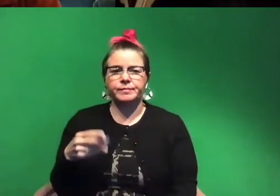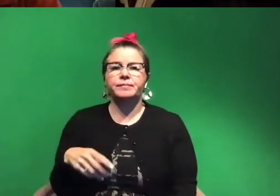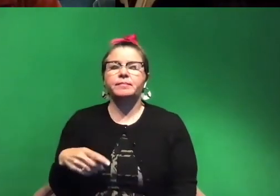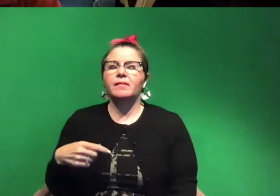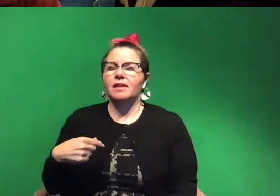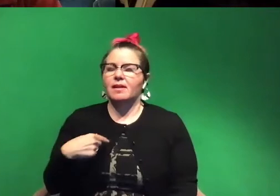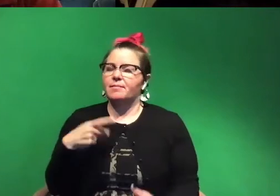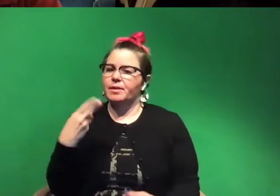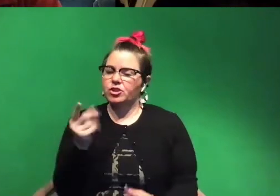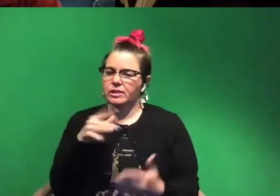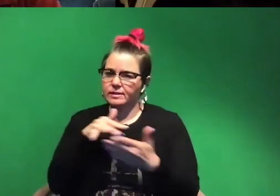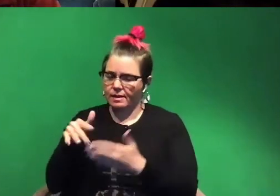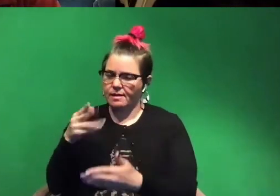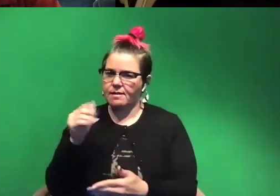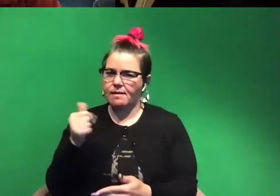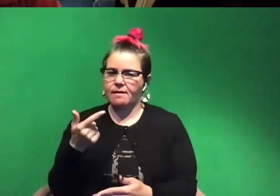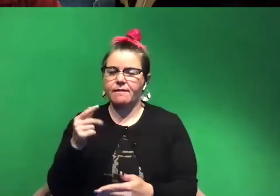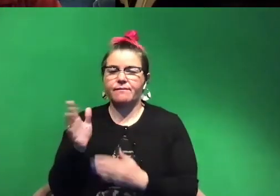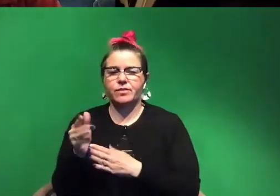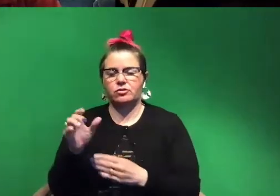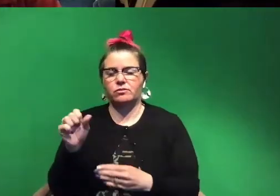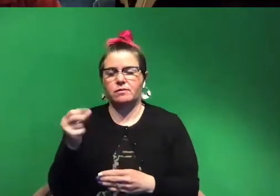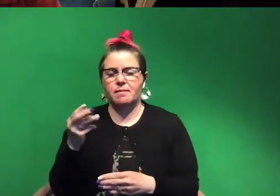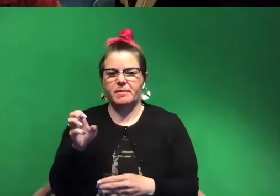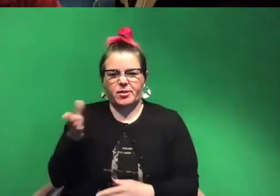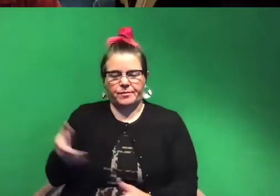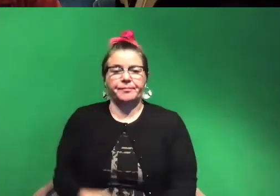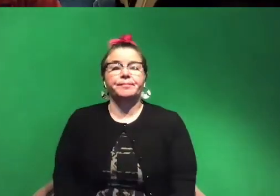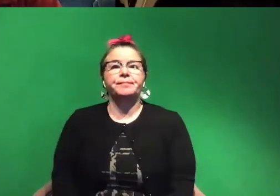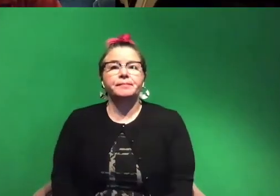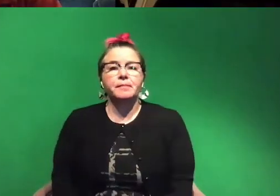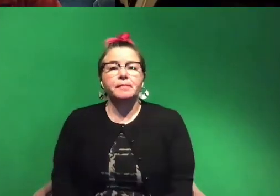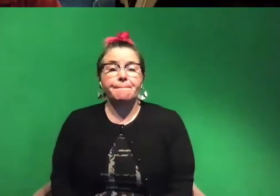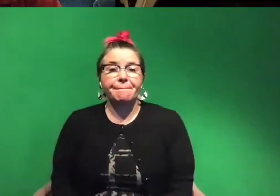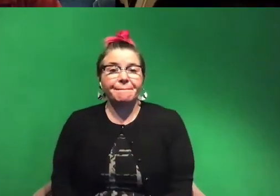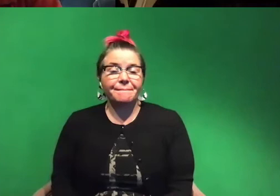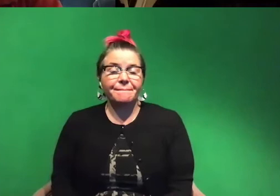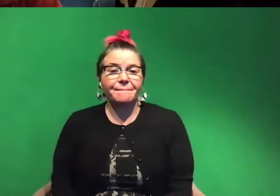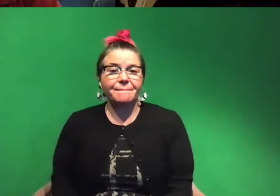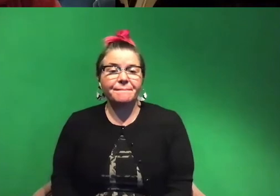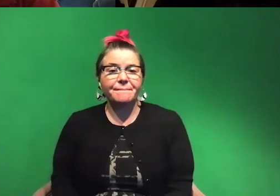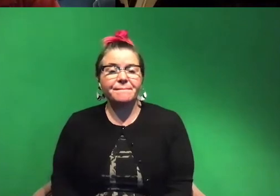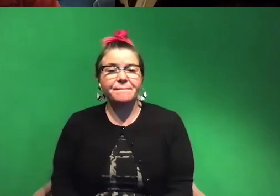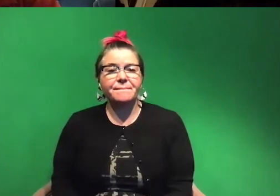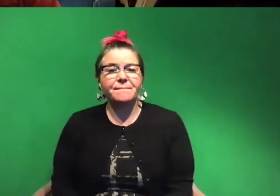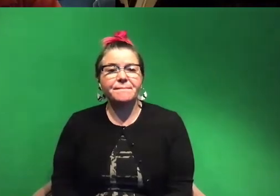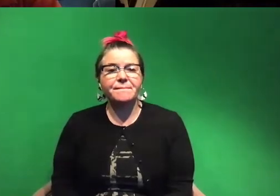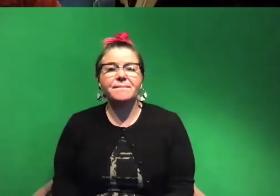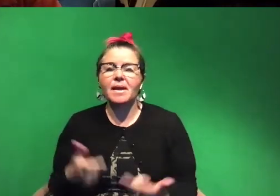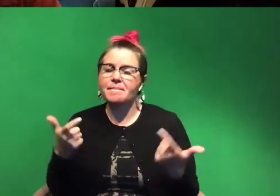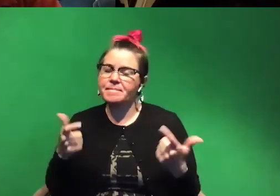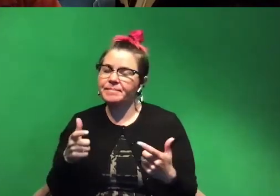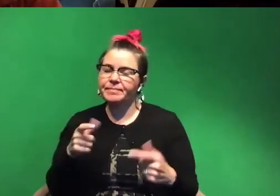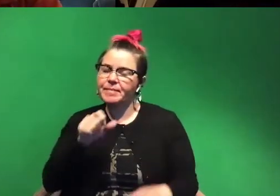PhD studying hagfish slime. And I think everybody is kind of, a huge fan of slime